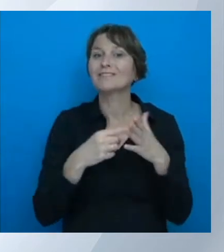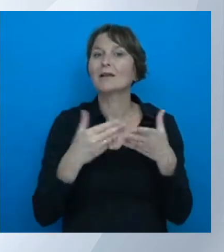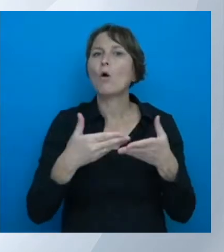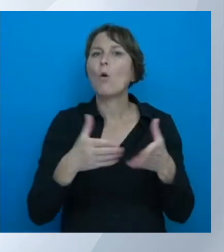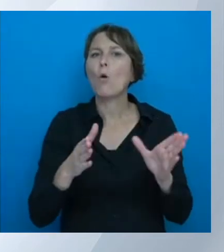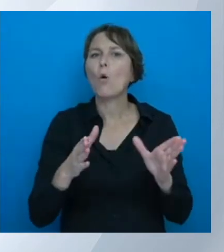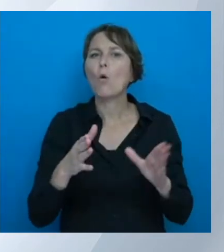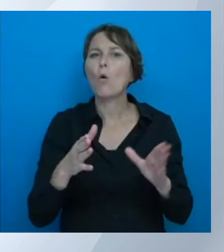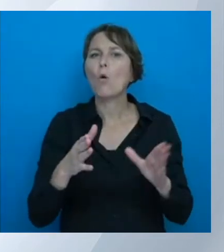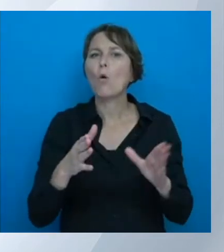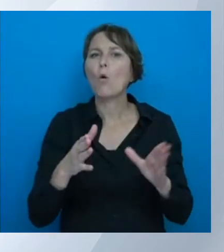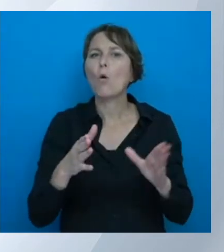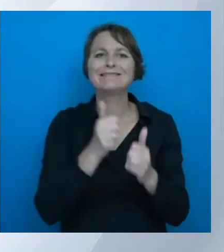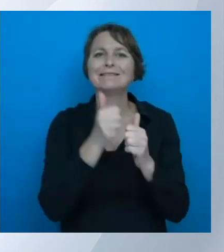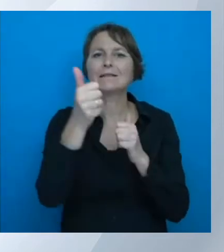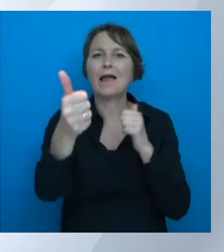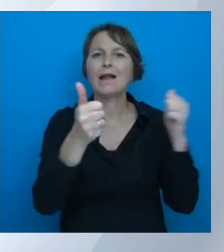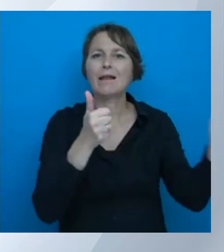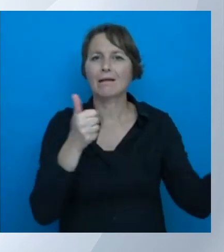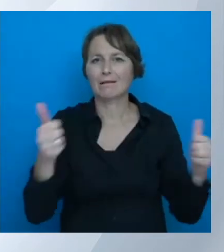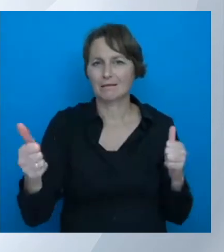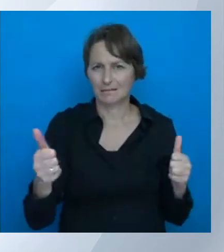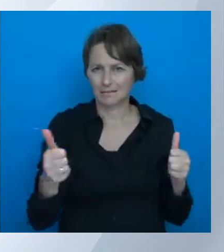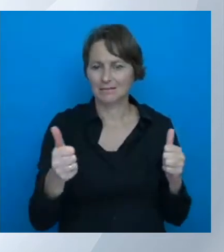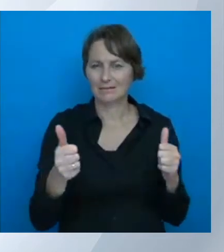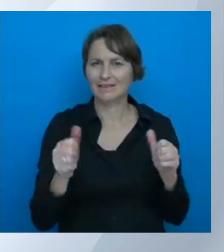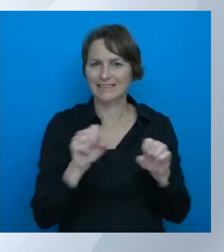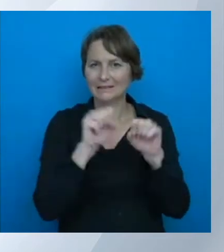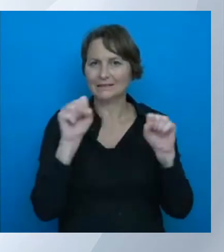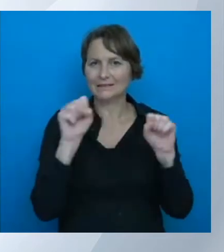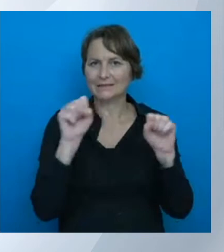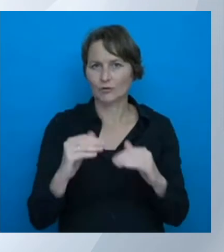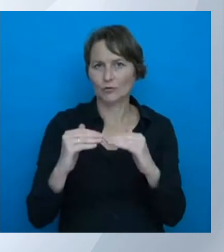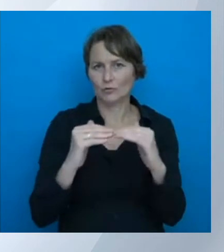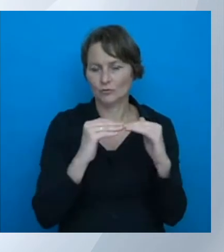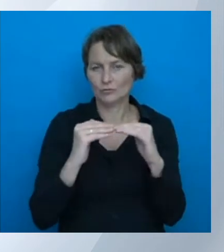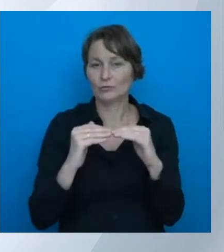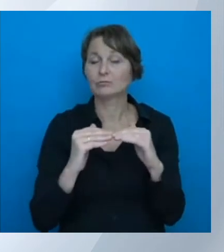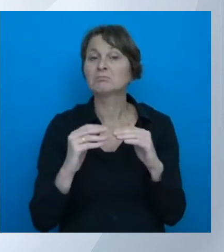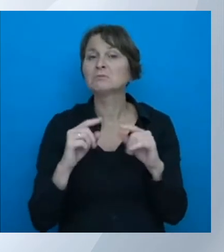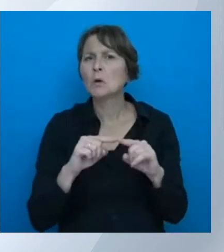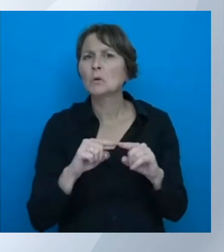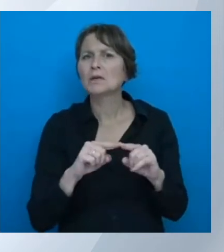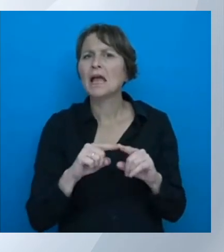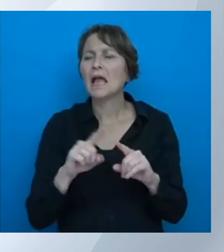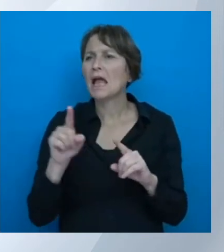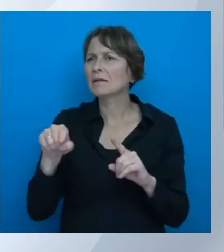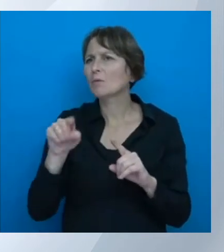So it can export trace and logs to these different kind of